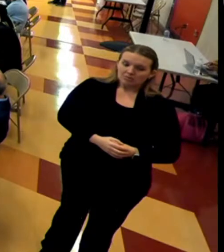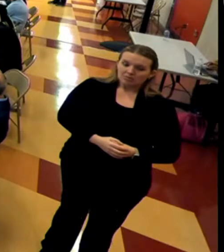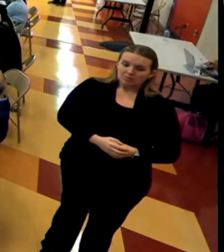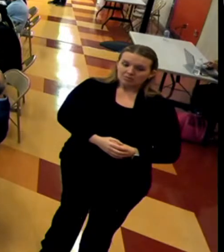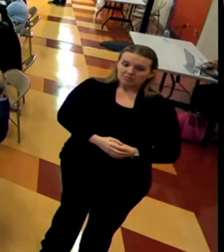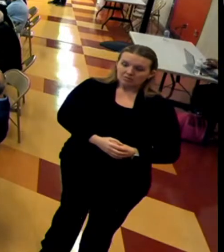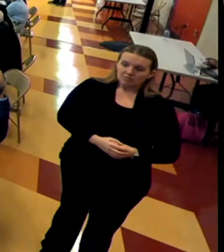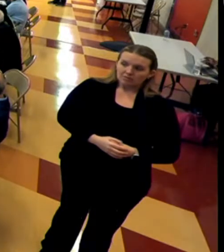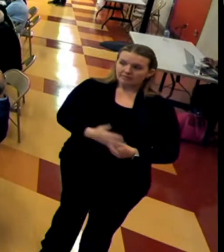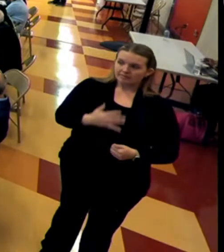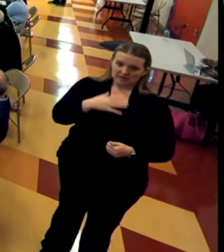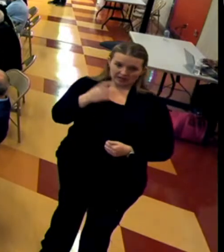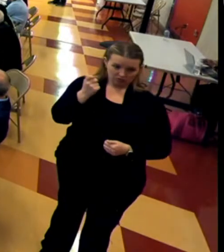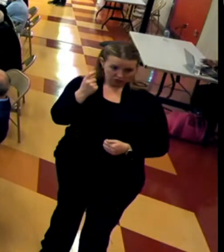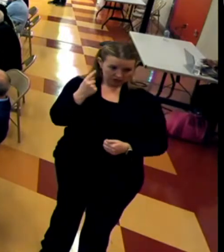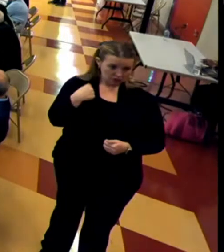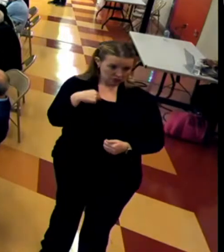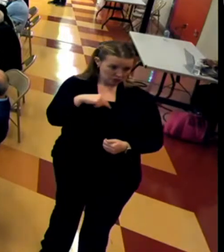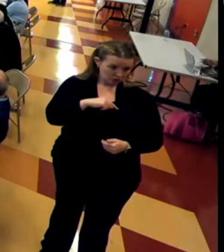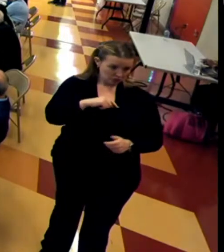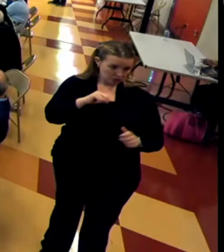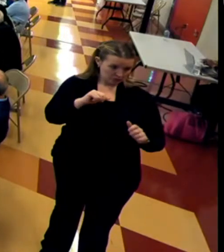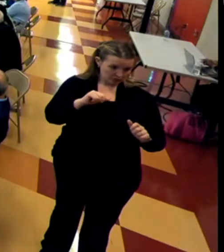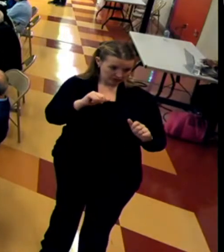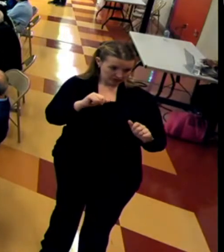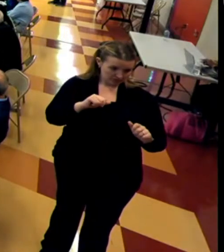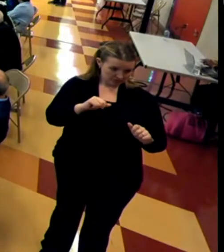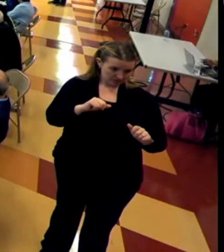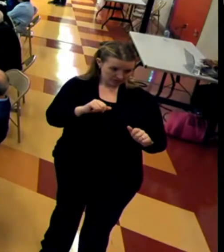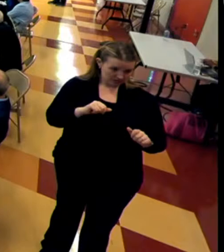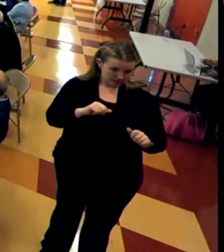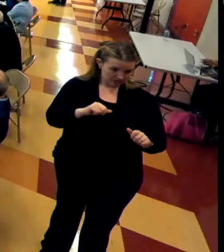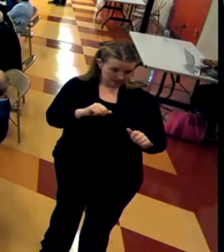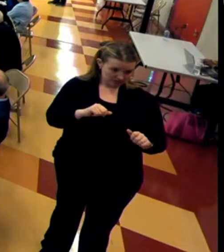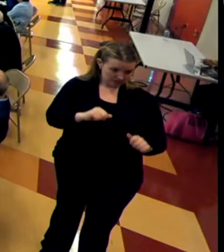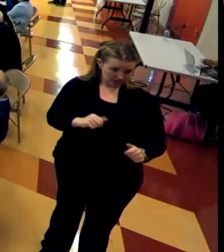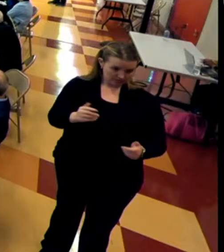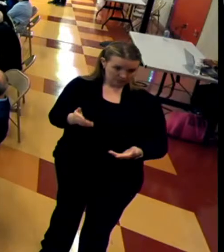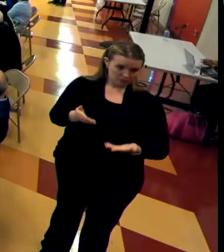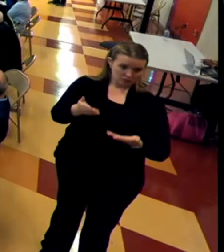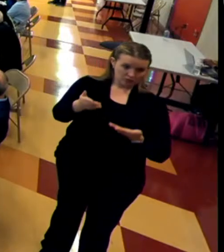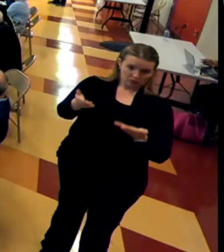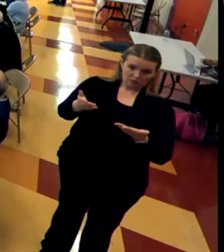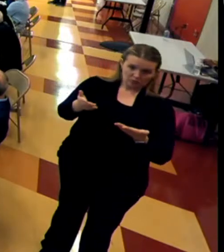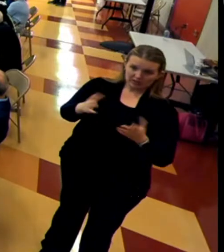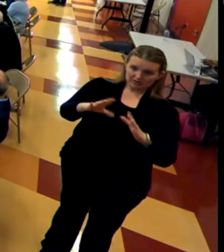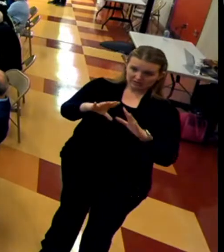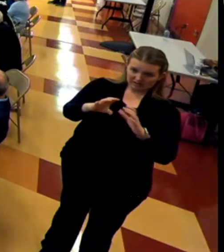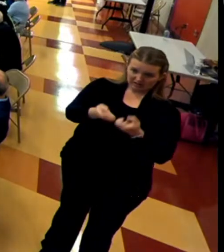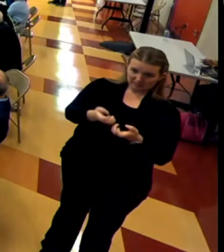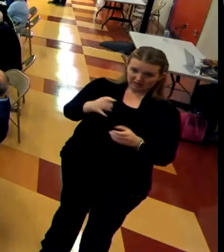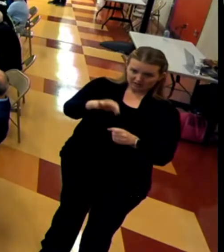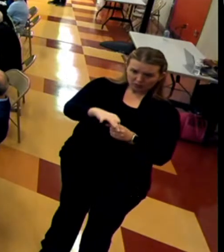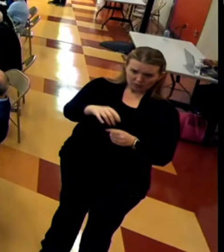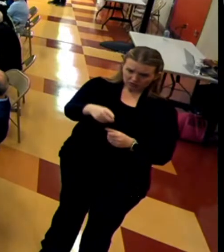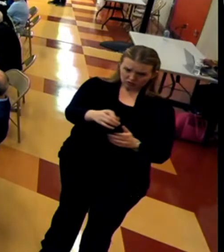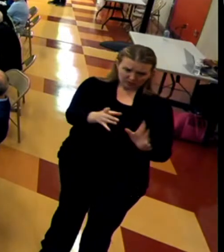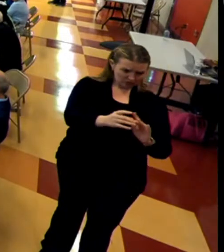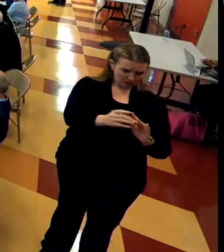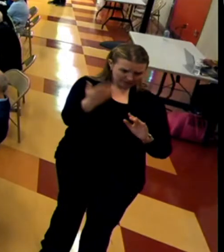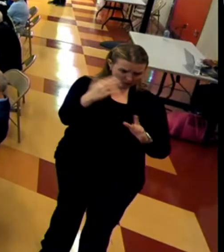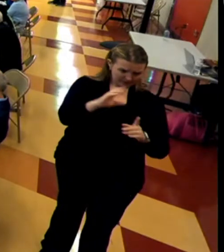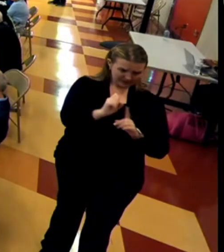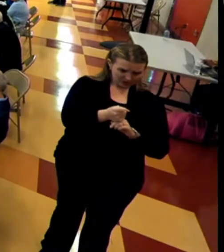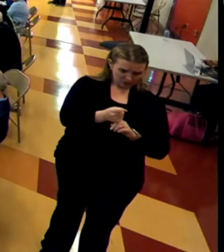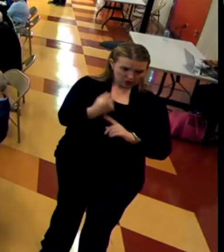So as I understand, we can just bring we can leave it up to vote as a whole, as you had mentioned in a prior situation. So